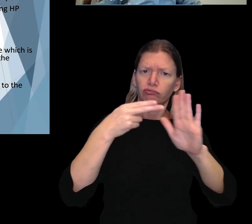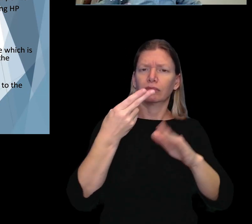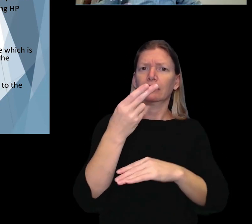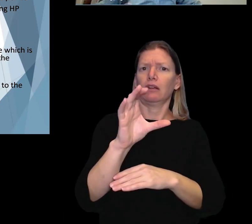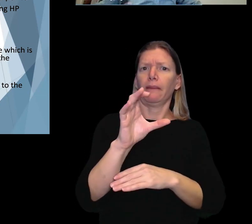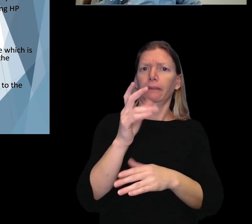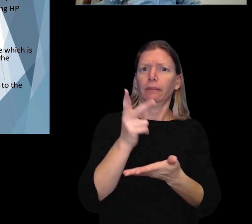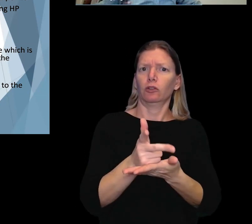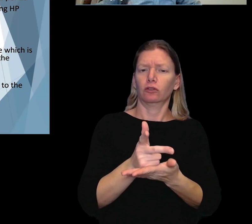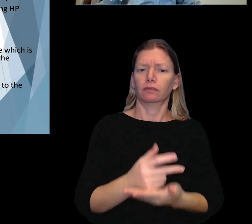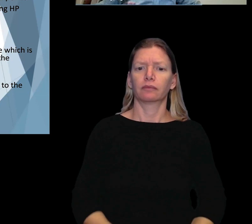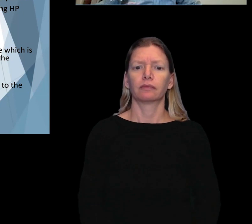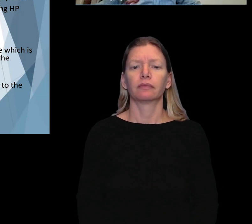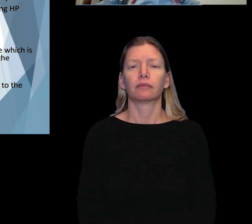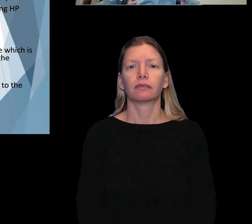marking that there